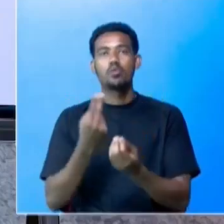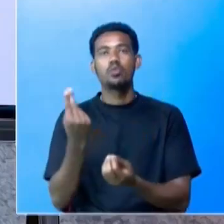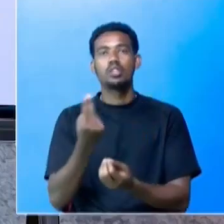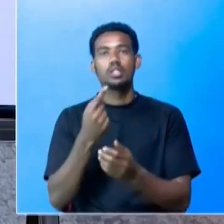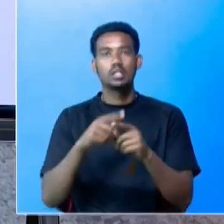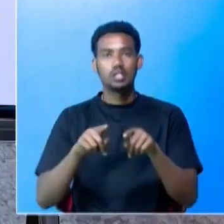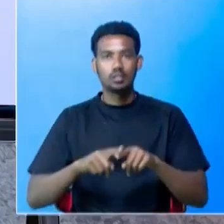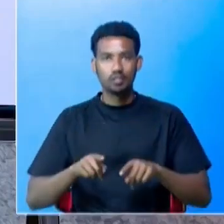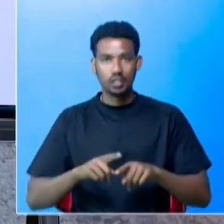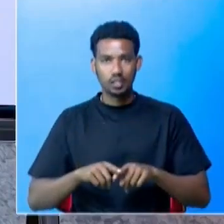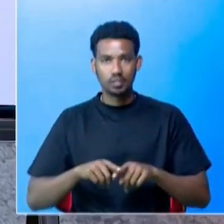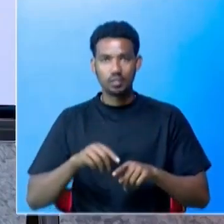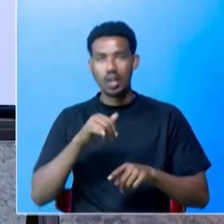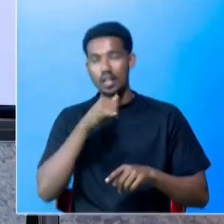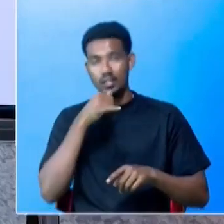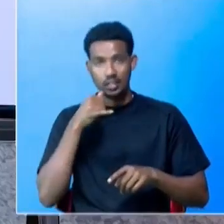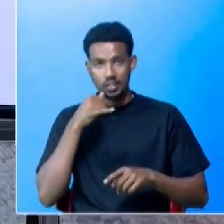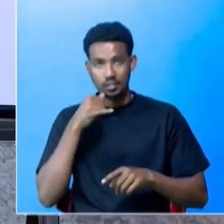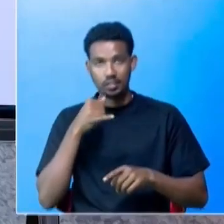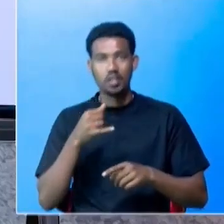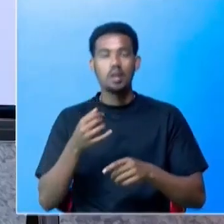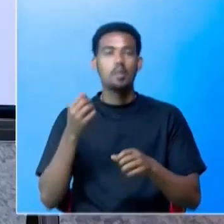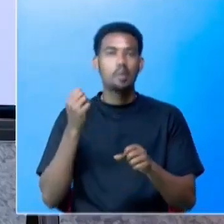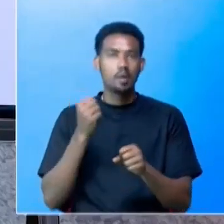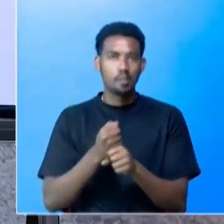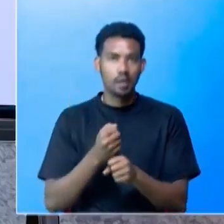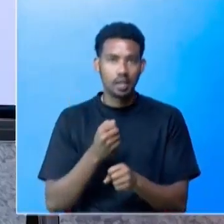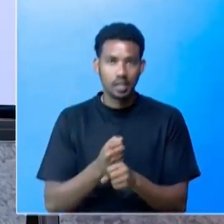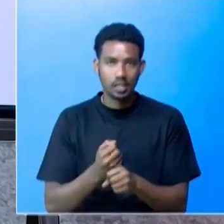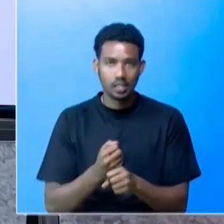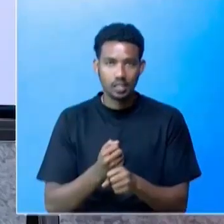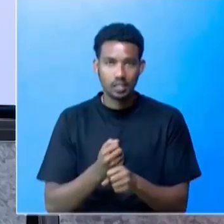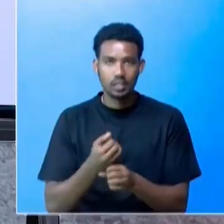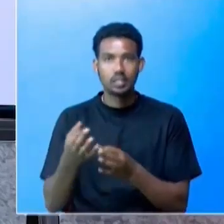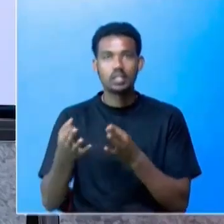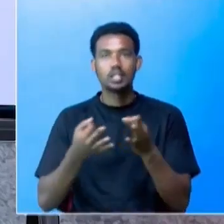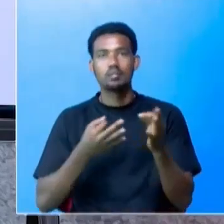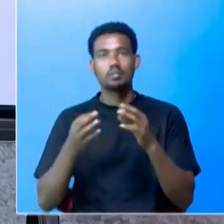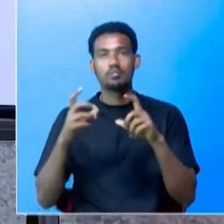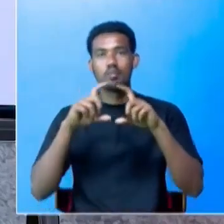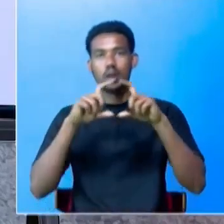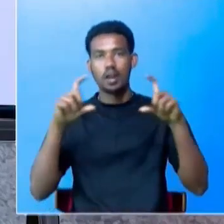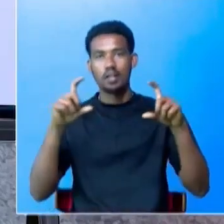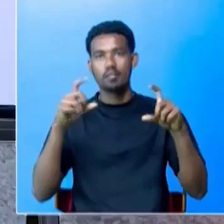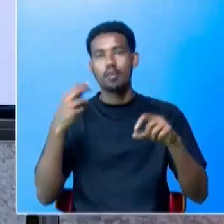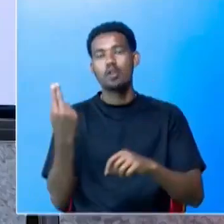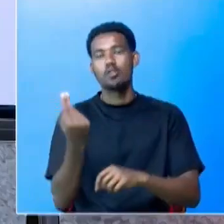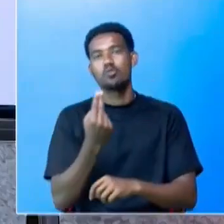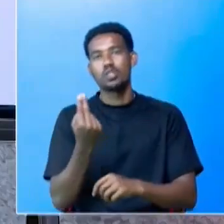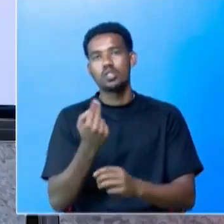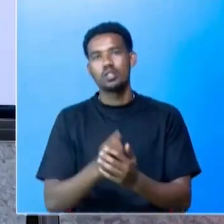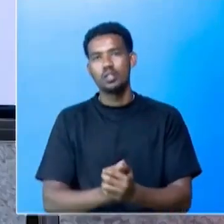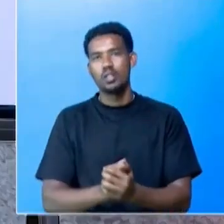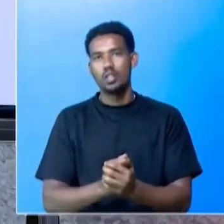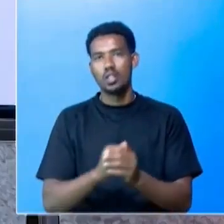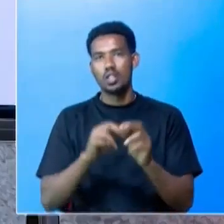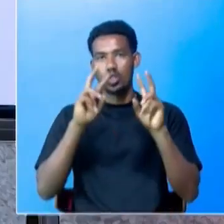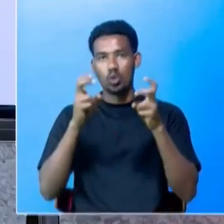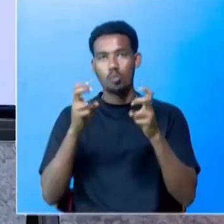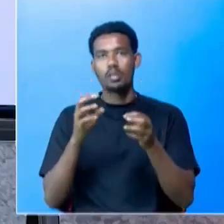different adjectives, by making descriptive paragraph, by using topic